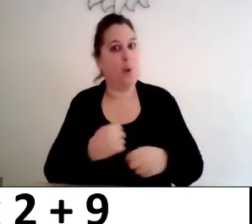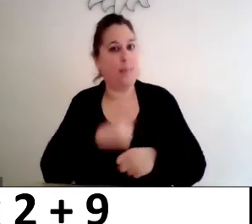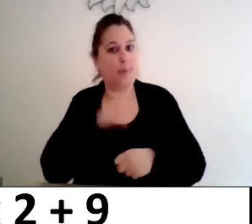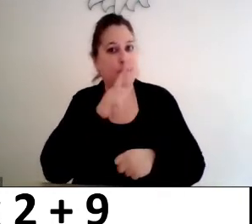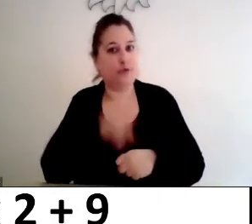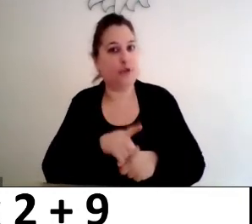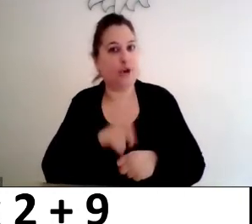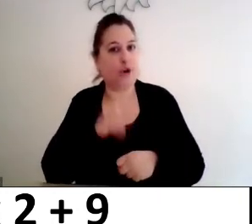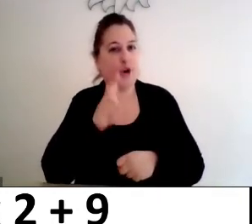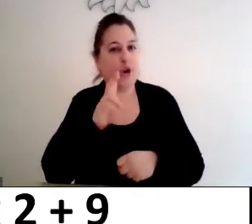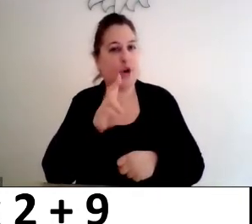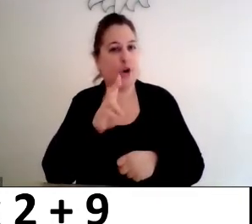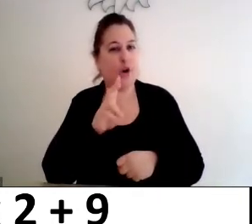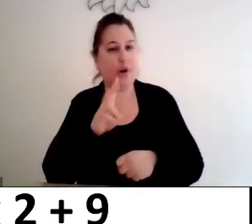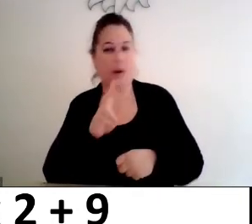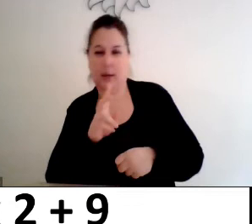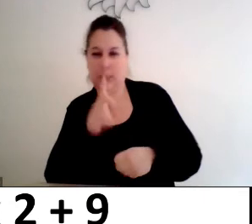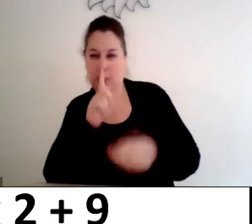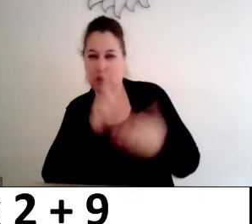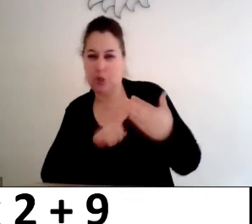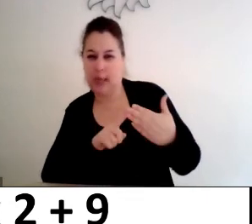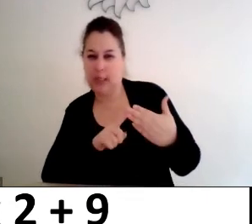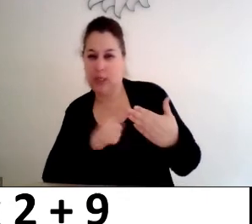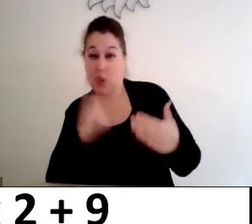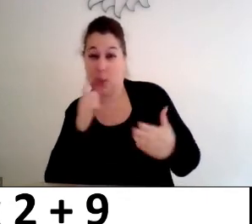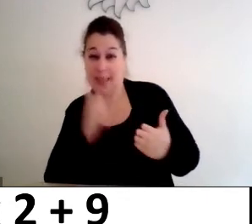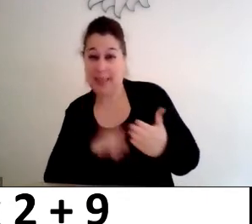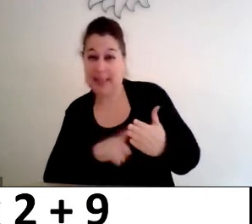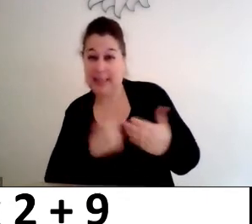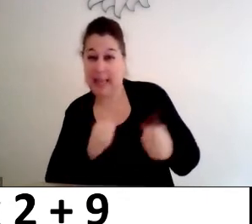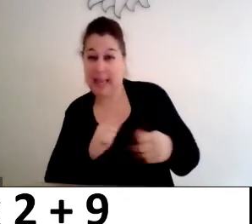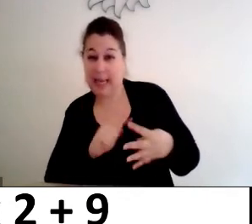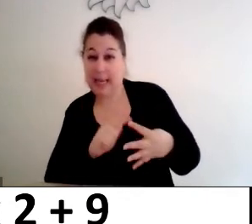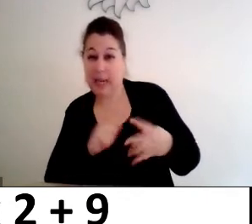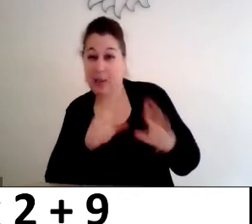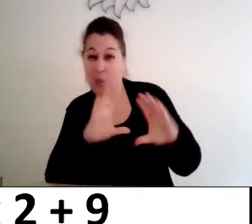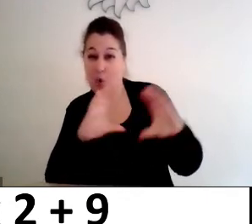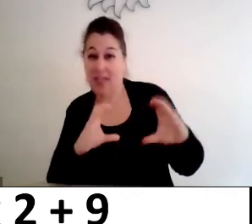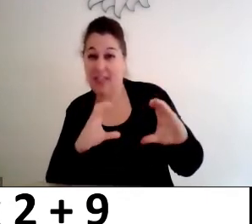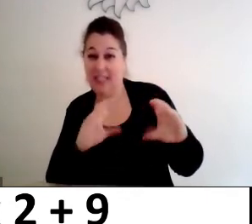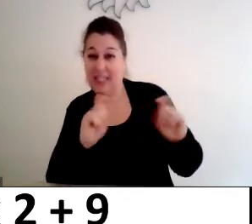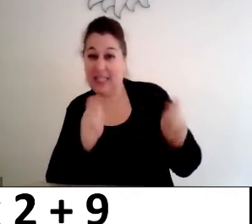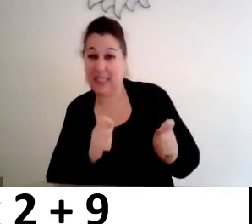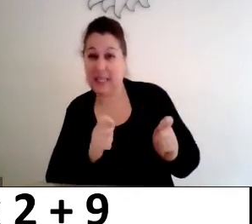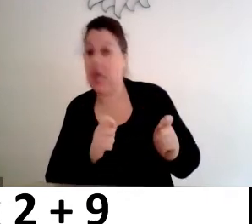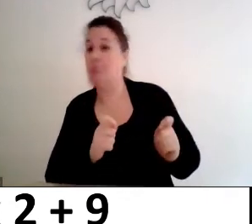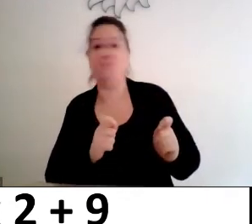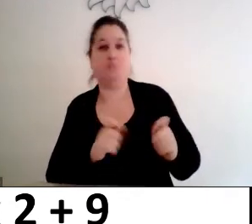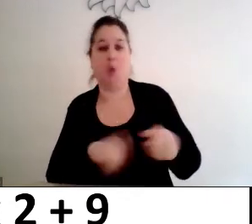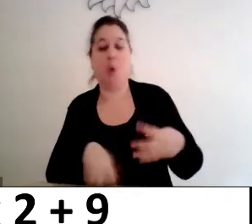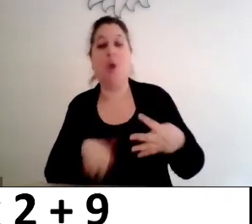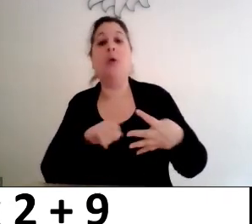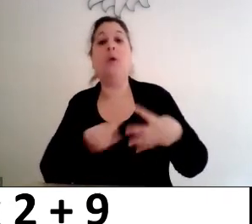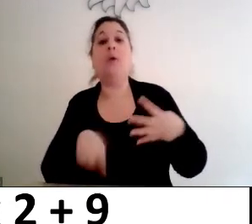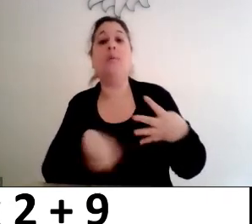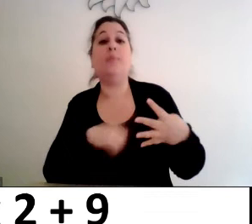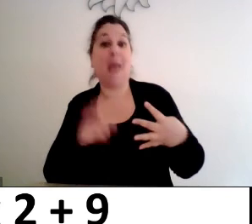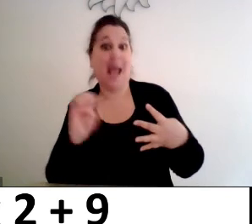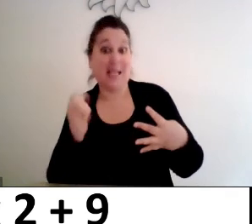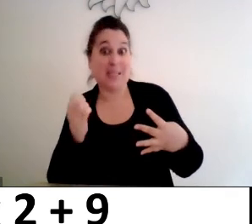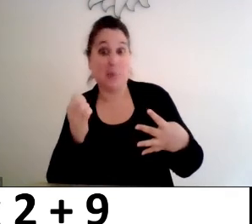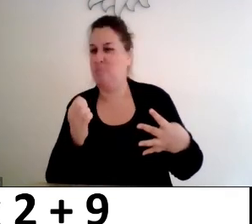But if I want to continue following the order of operations, I'll ask myself, do I see any parentheses? No. Do I